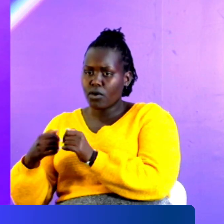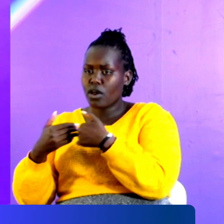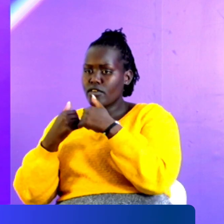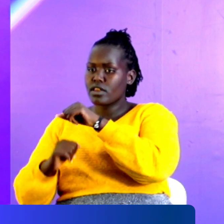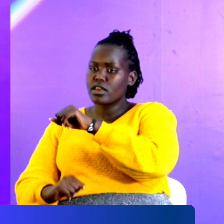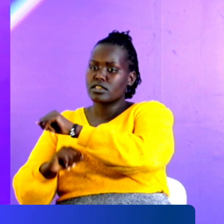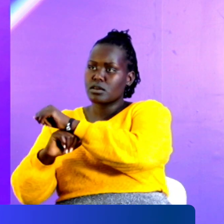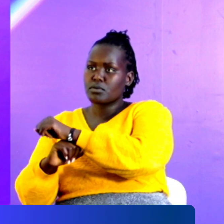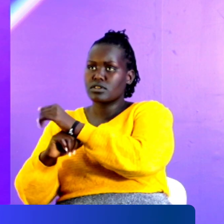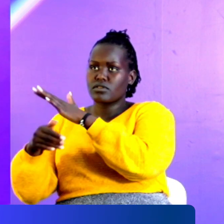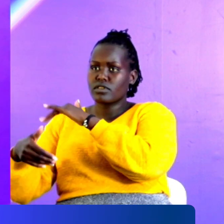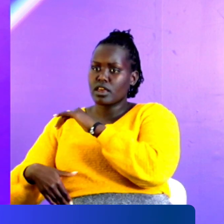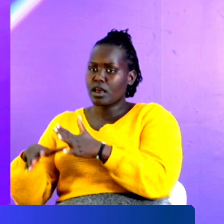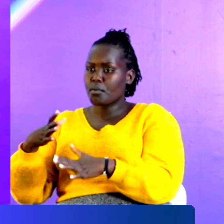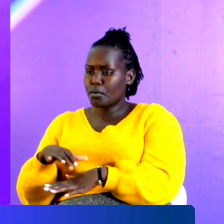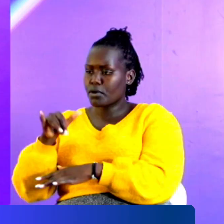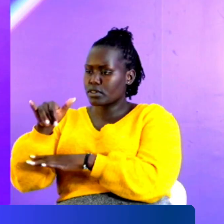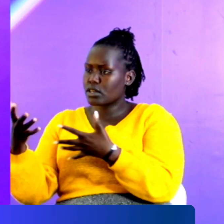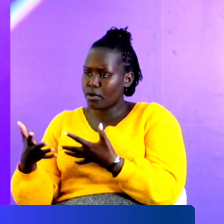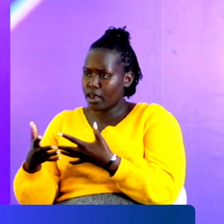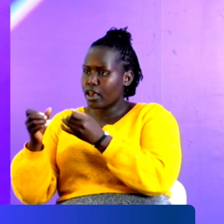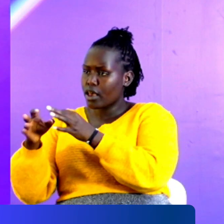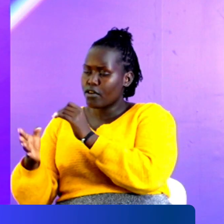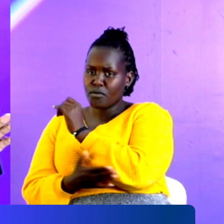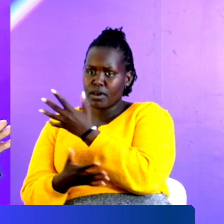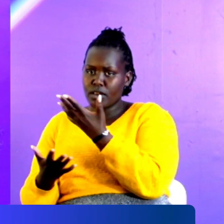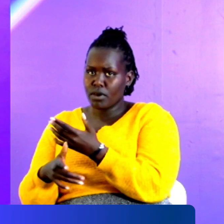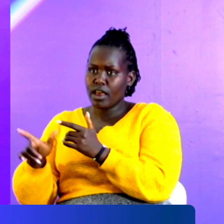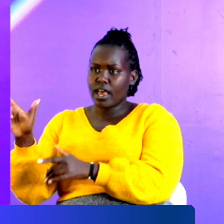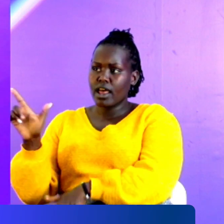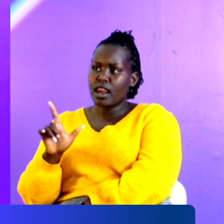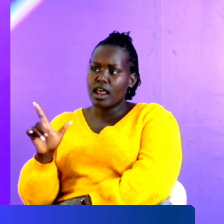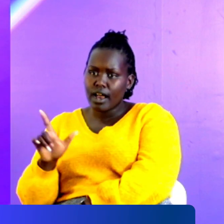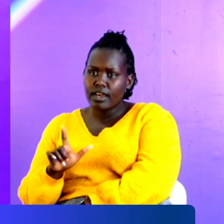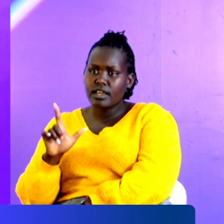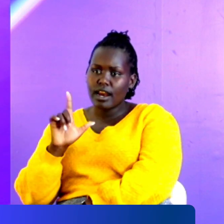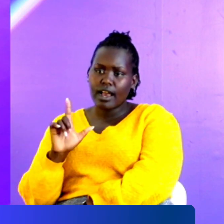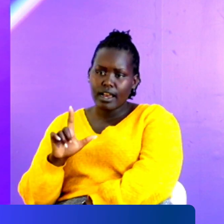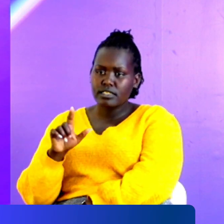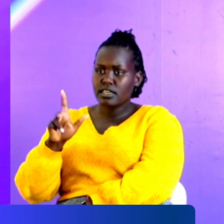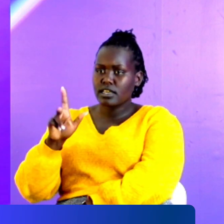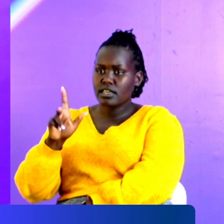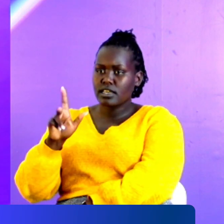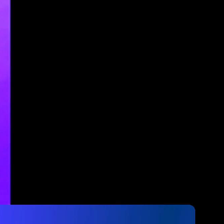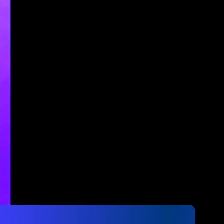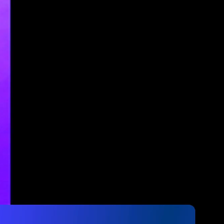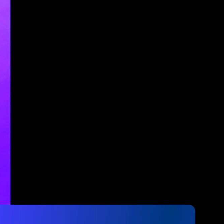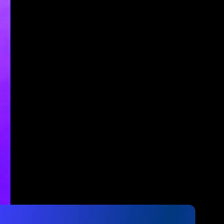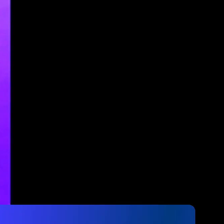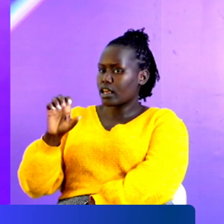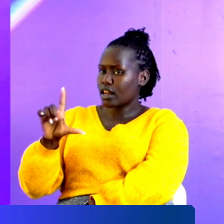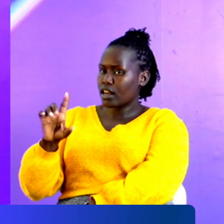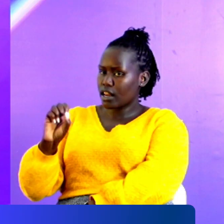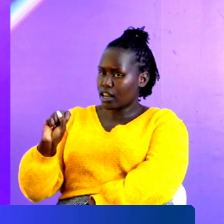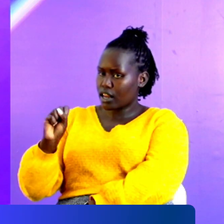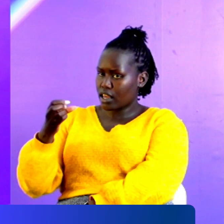not be staying anywhere. You should stay in Kamanimbaya, Langata, Kilimani, Kileleshwa. Kileleshwa. You understand? And they're